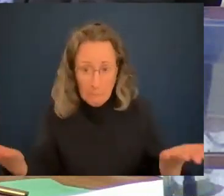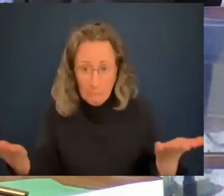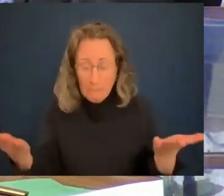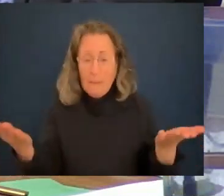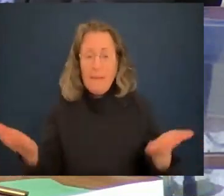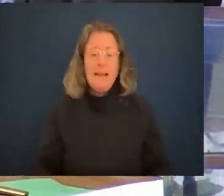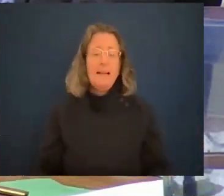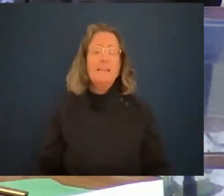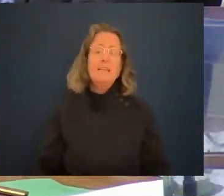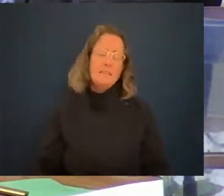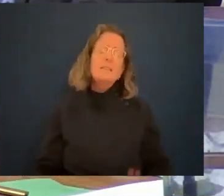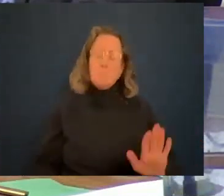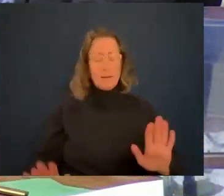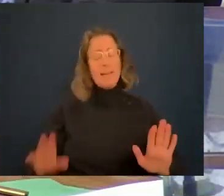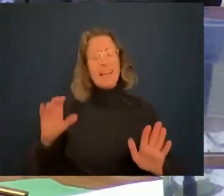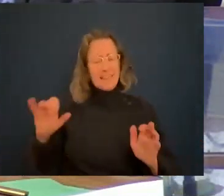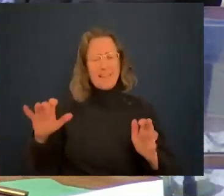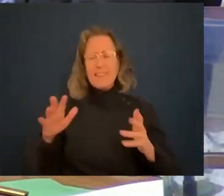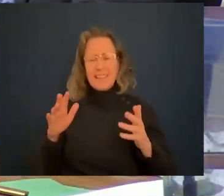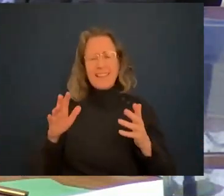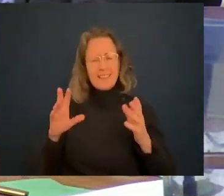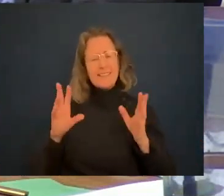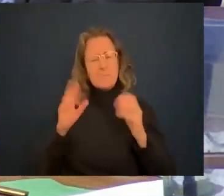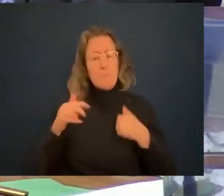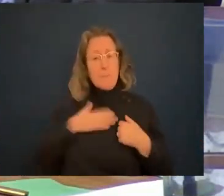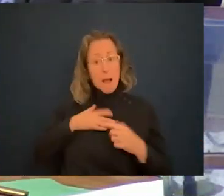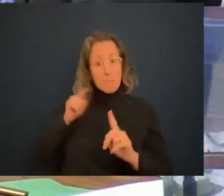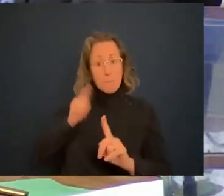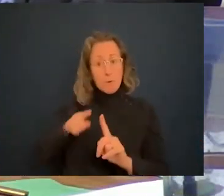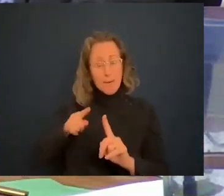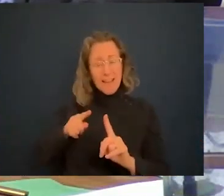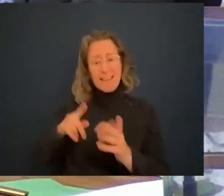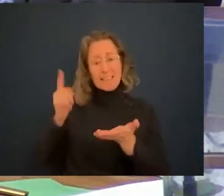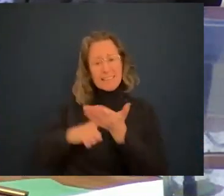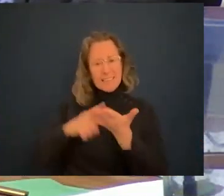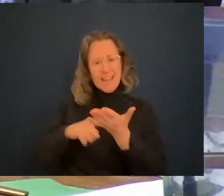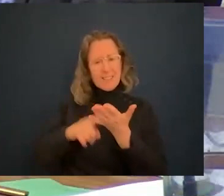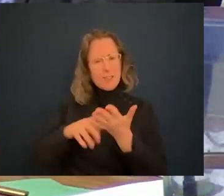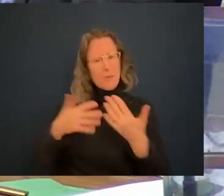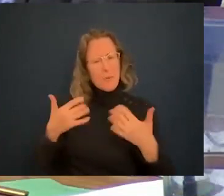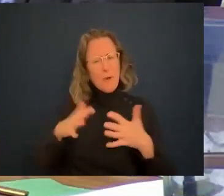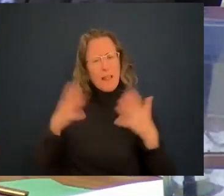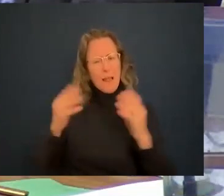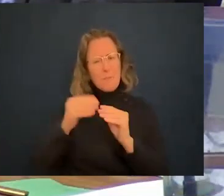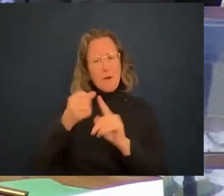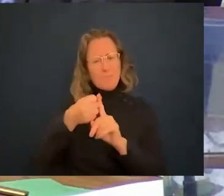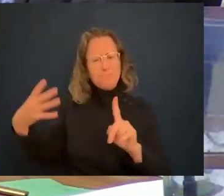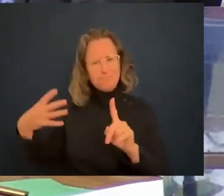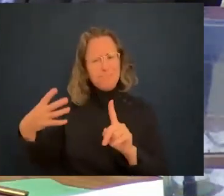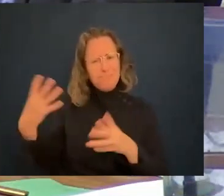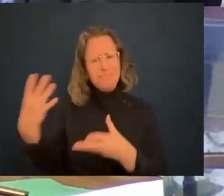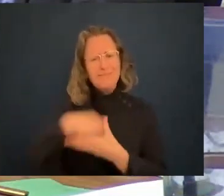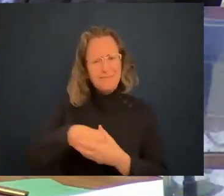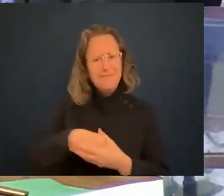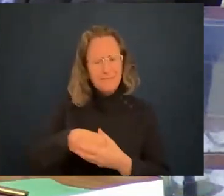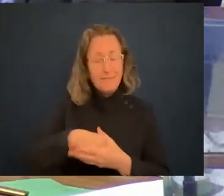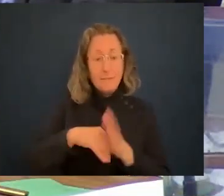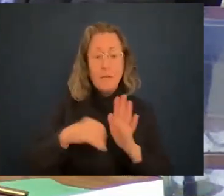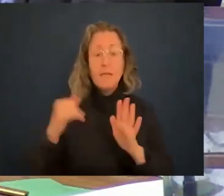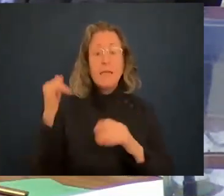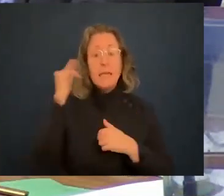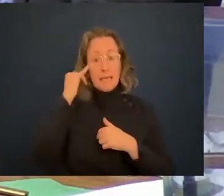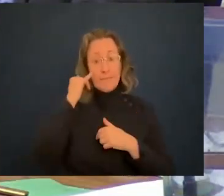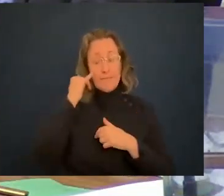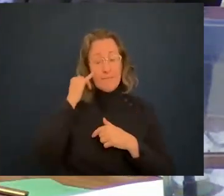other elements of this conversation to be considering um and if any of these recommendations are going to be Town functions